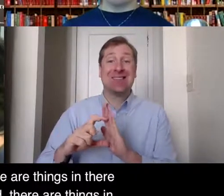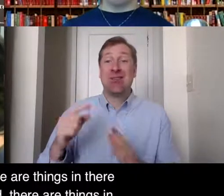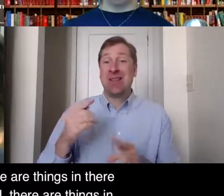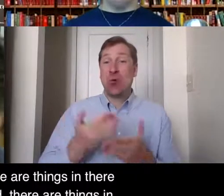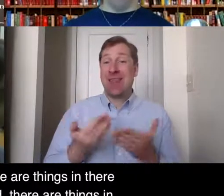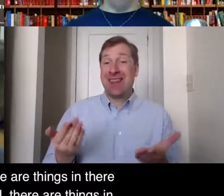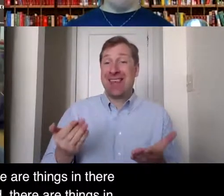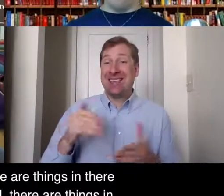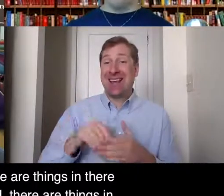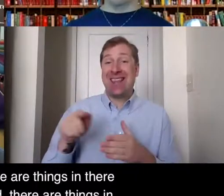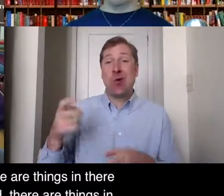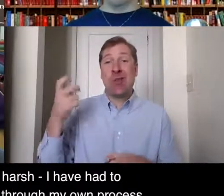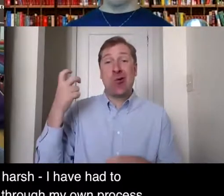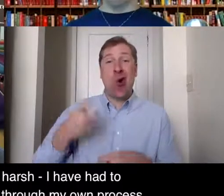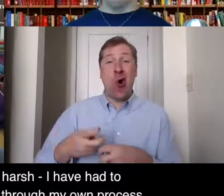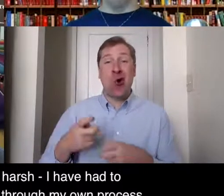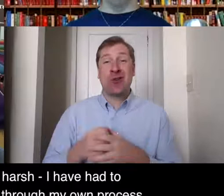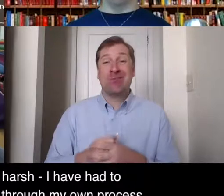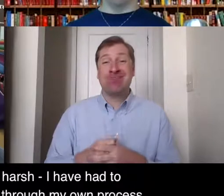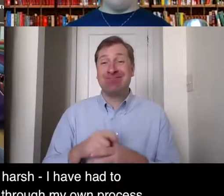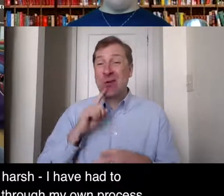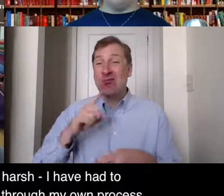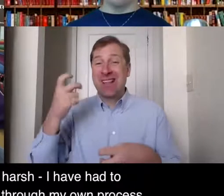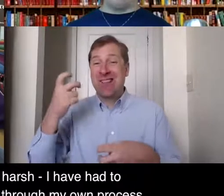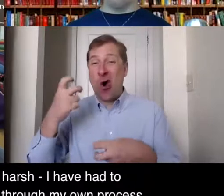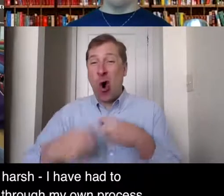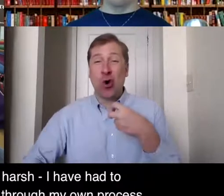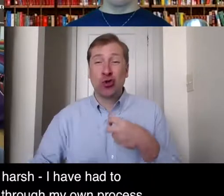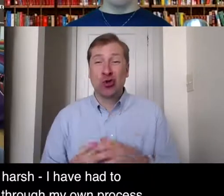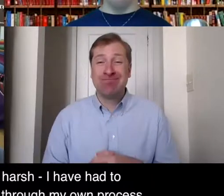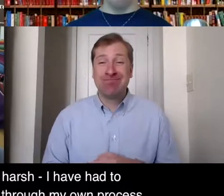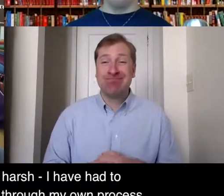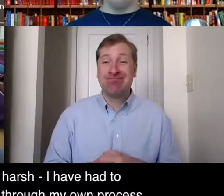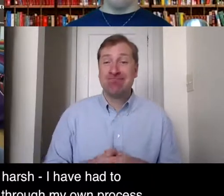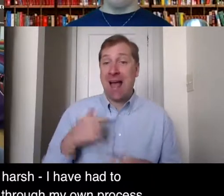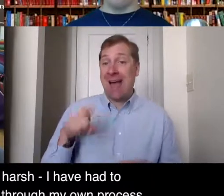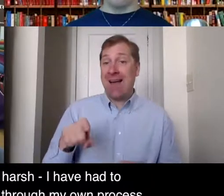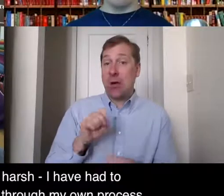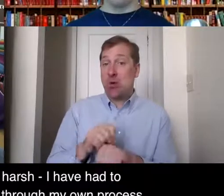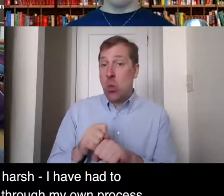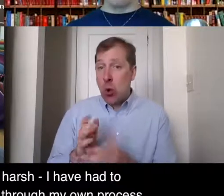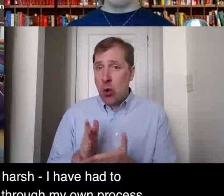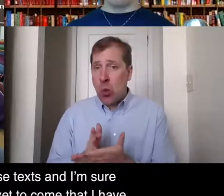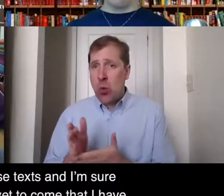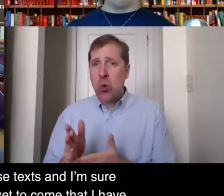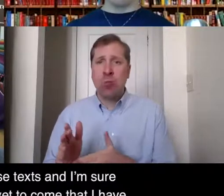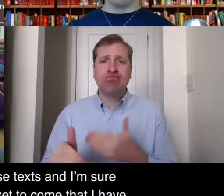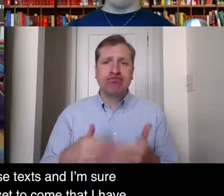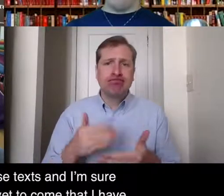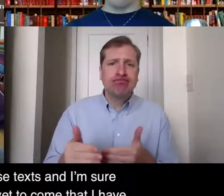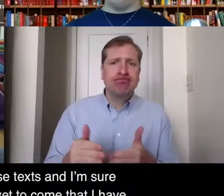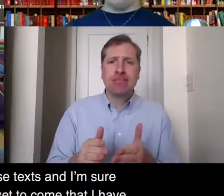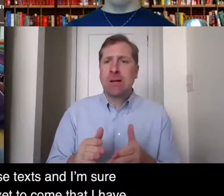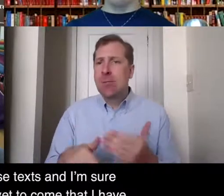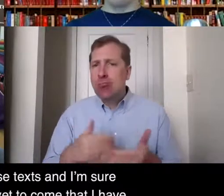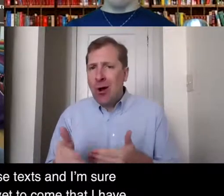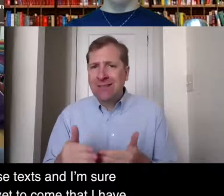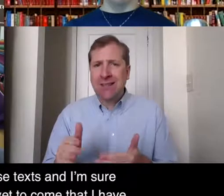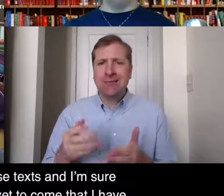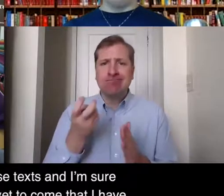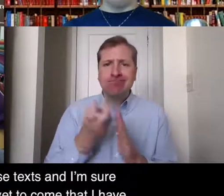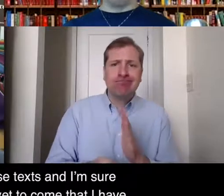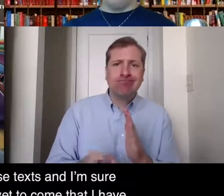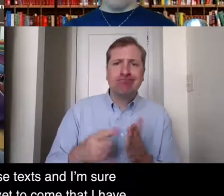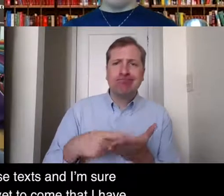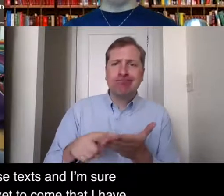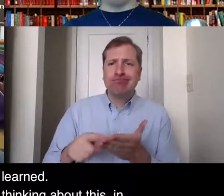in there that are really hard. There are things in there that are really harsh. I have had to work through and gone through my own process around a lot of those texts, and I am sure there are